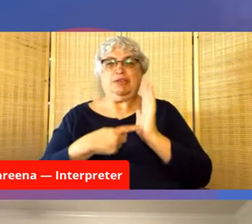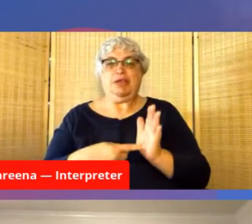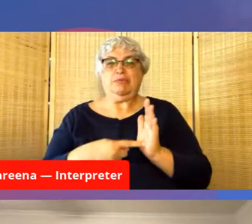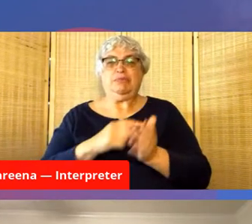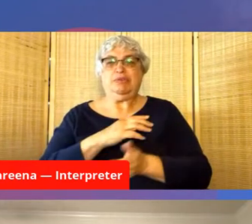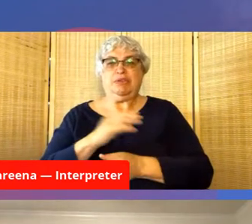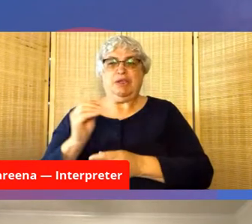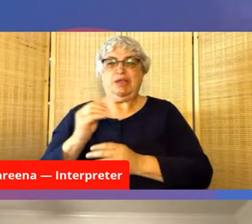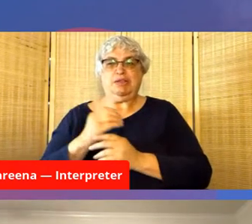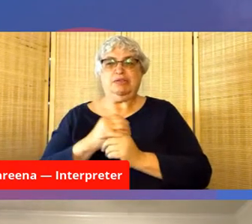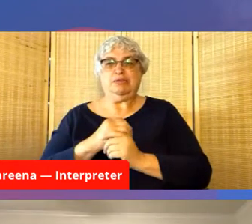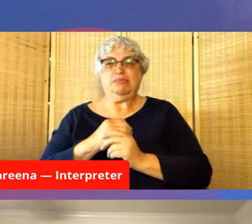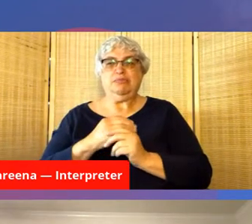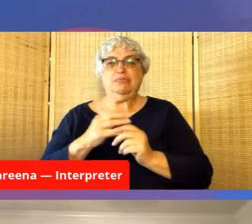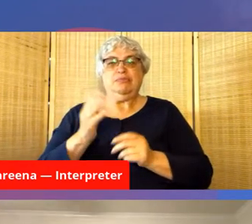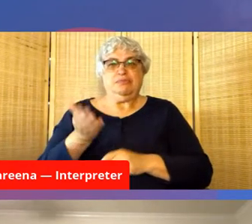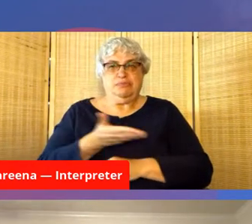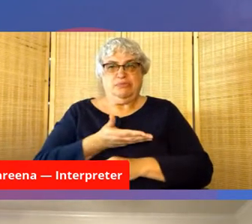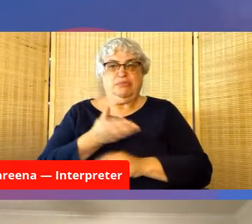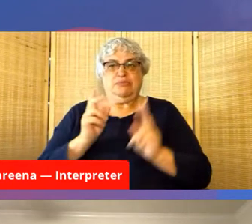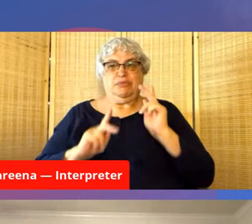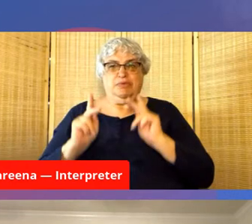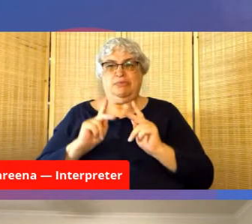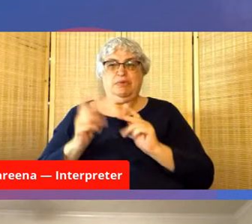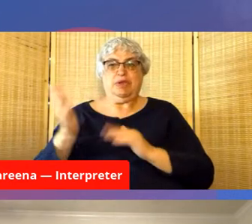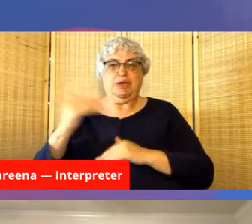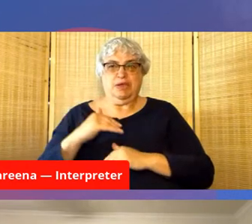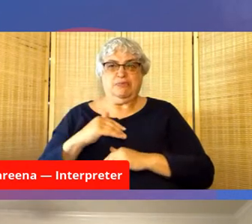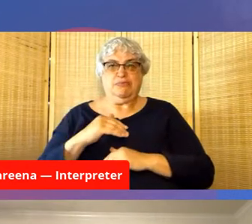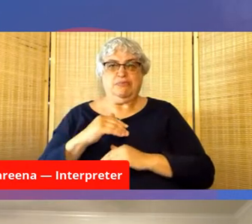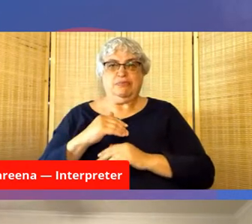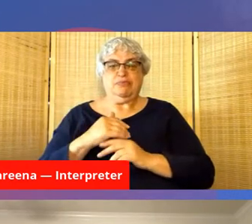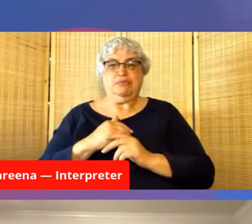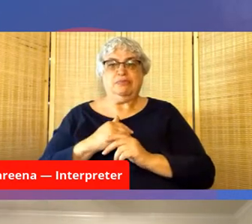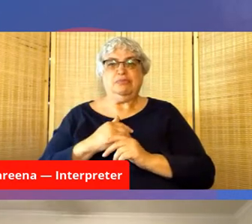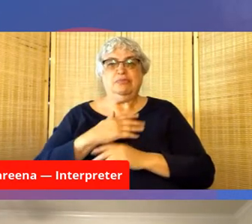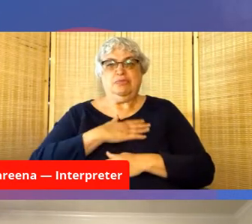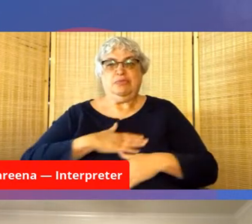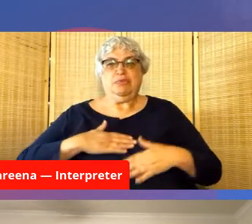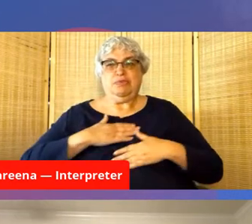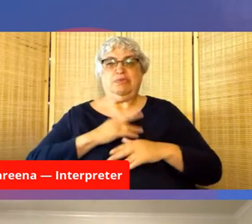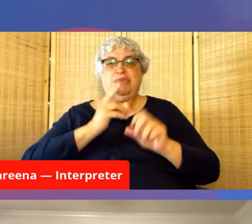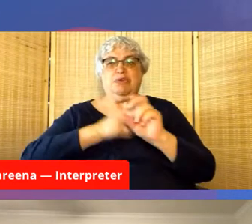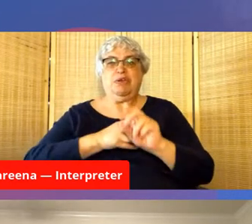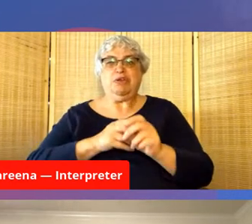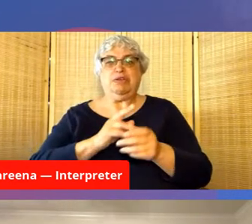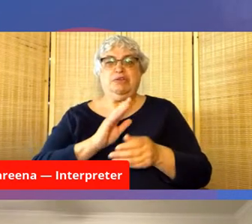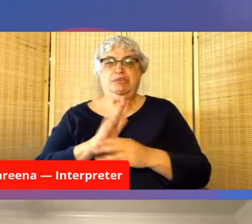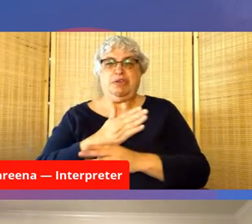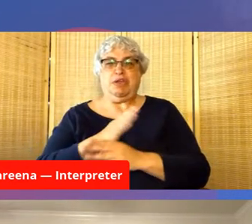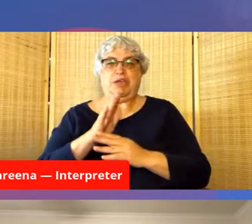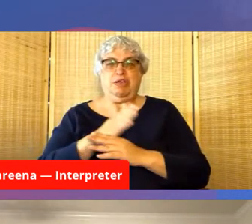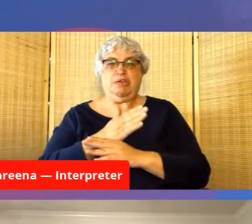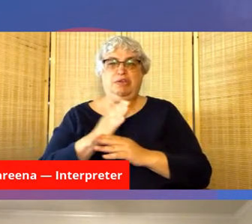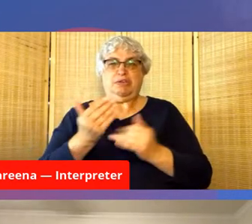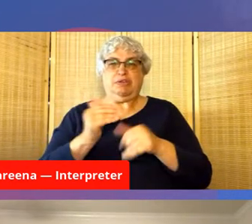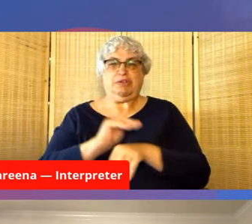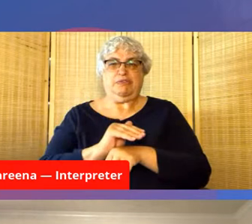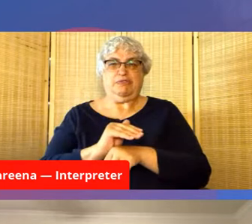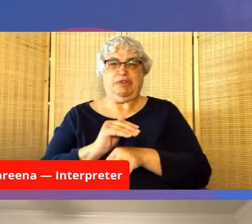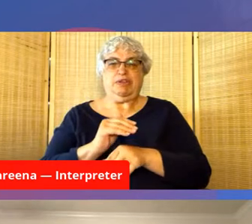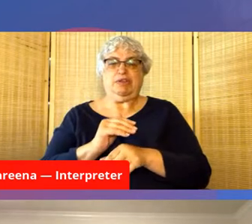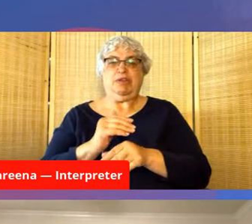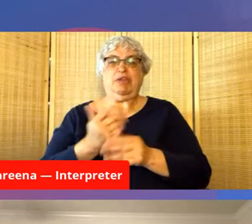And so we invite anyone to come back and join and share this evening's episode